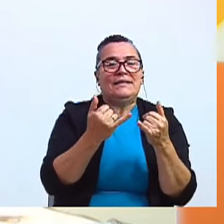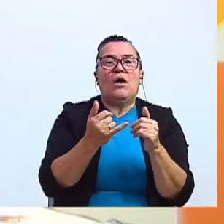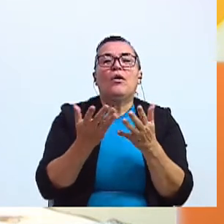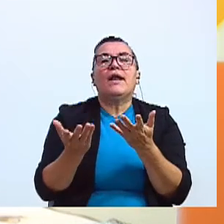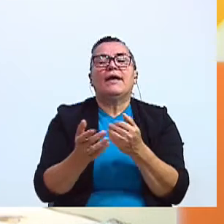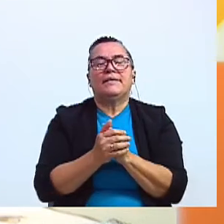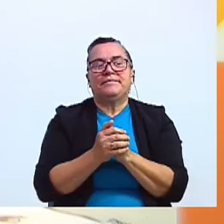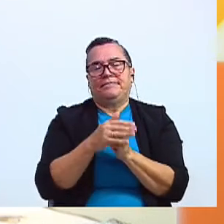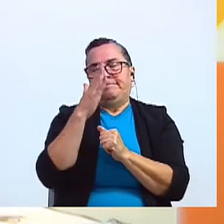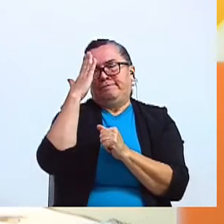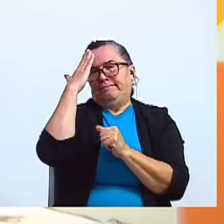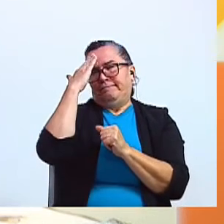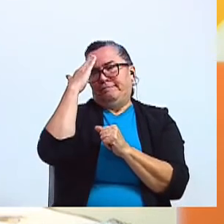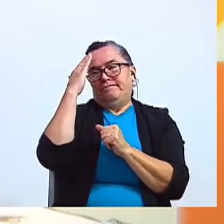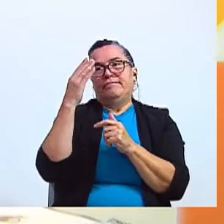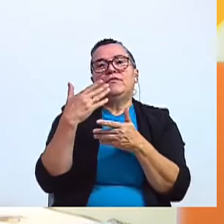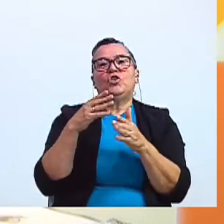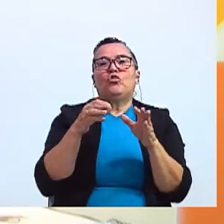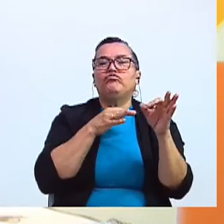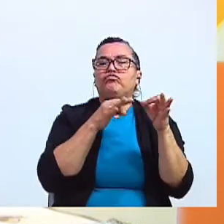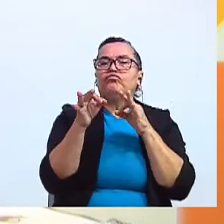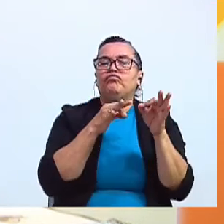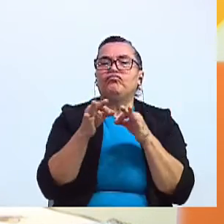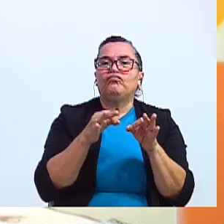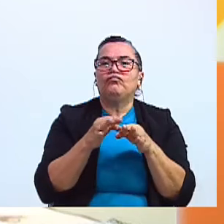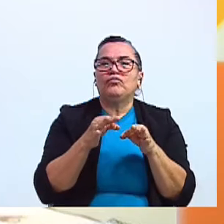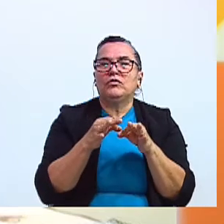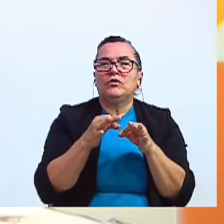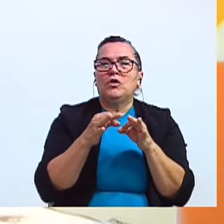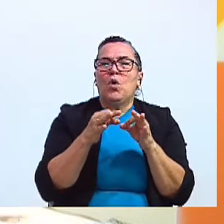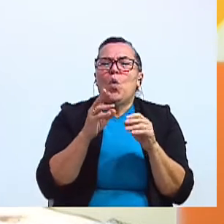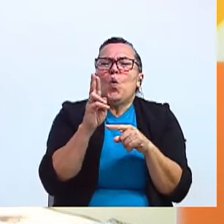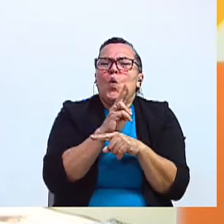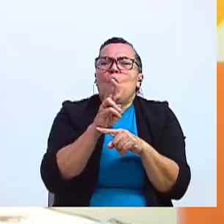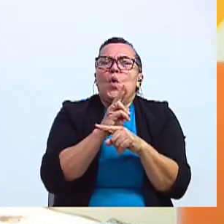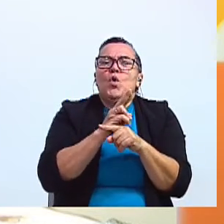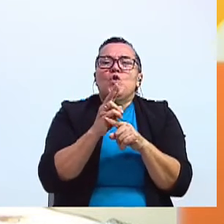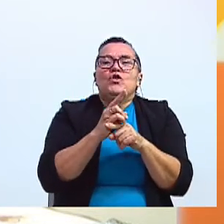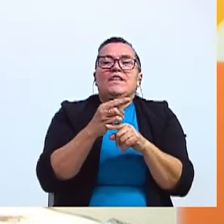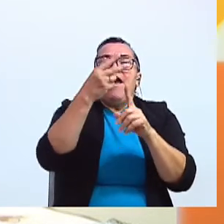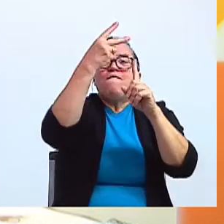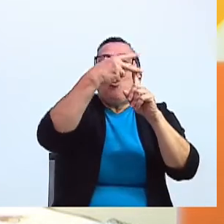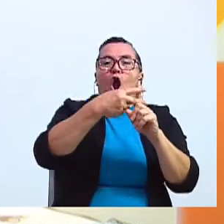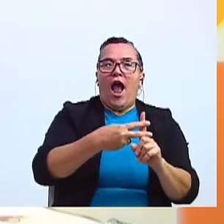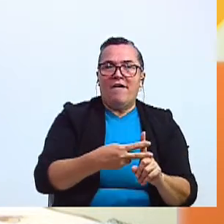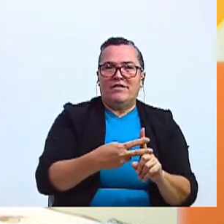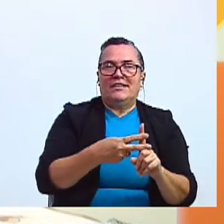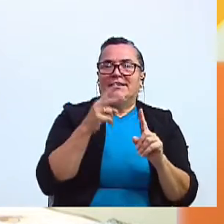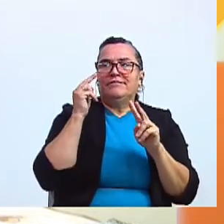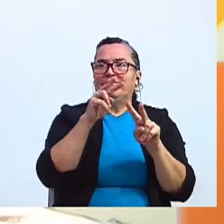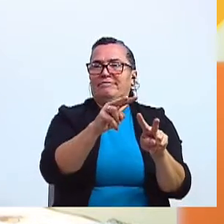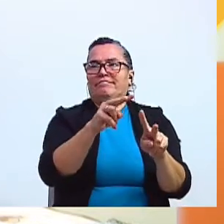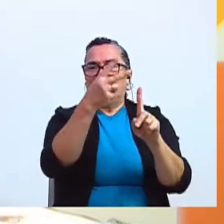you know that, I'm going to explain you some very useful vocabulary. Let's look at